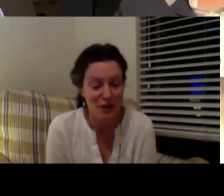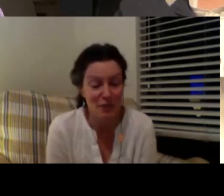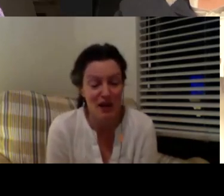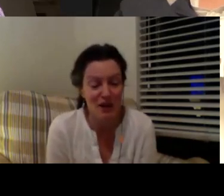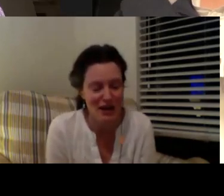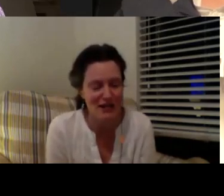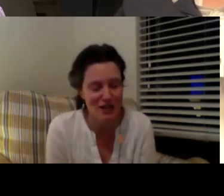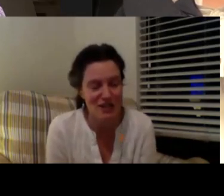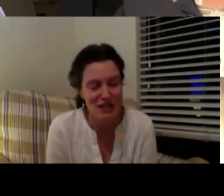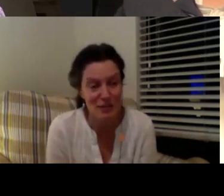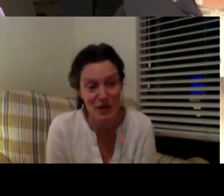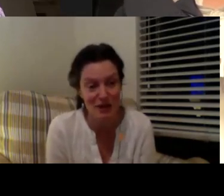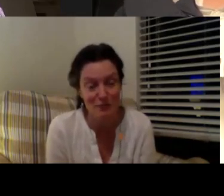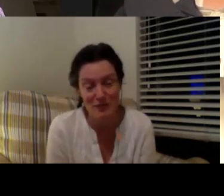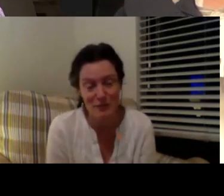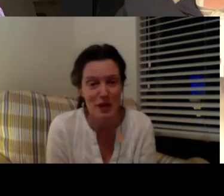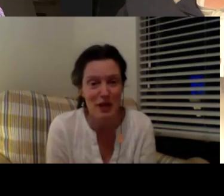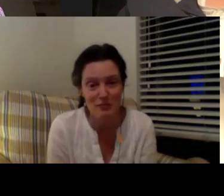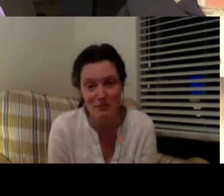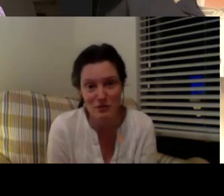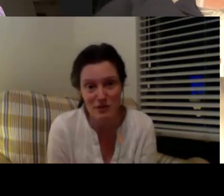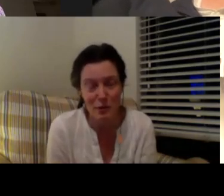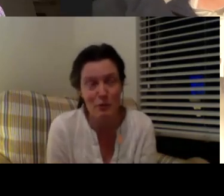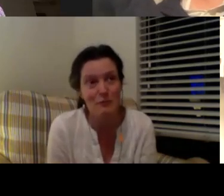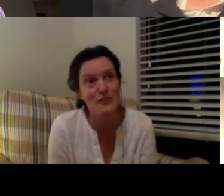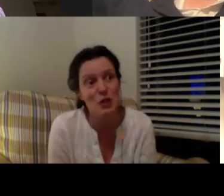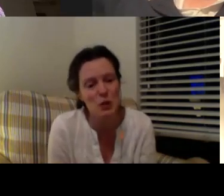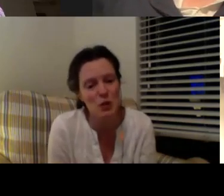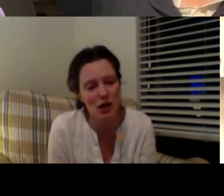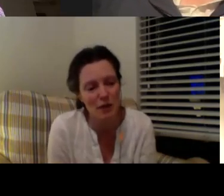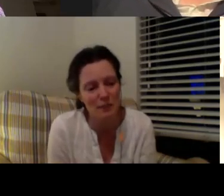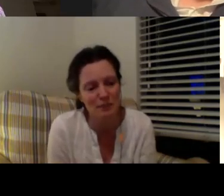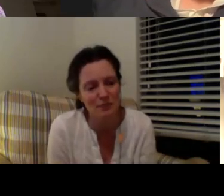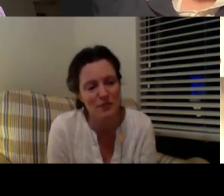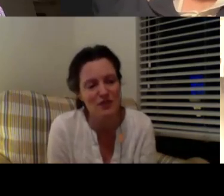of empire, and empire seems to pay most of the people. So